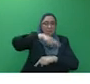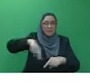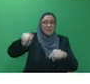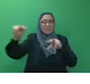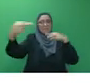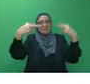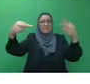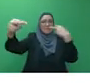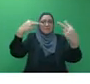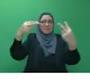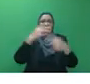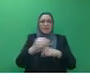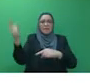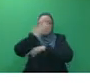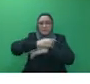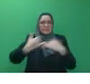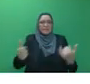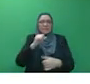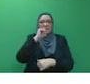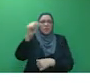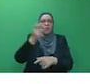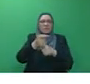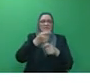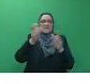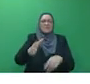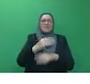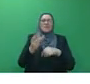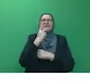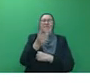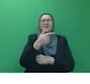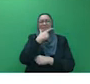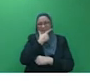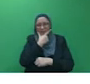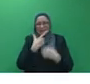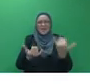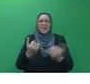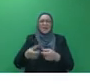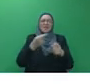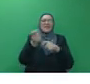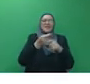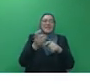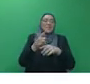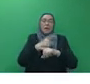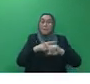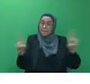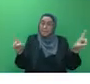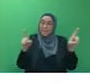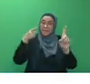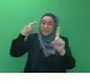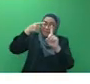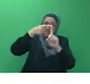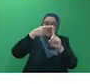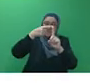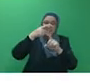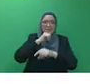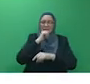there and uh today they are not looking for entertainment so there if they get any laughs is maybe they call this you smiling right now they will laugh but the purpose